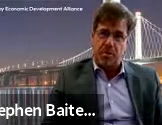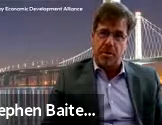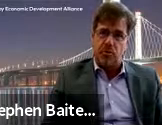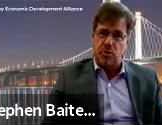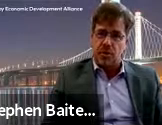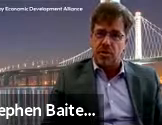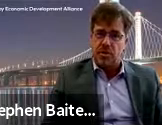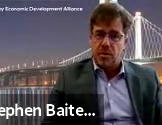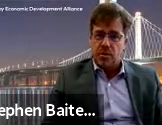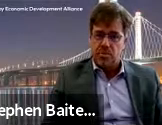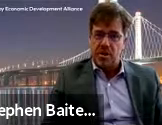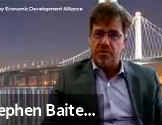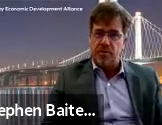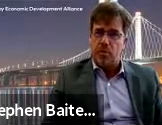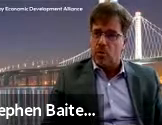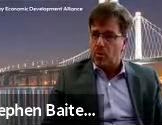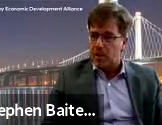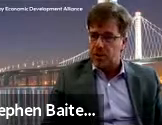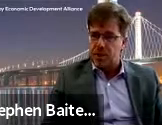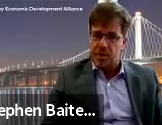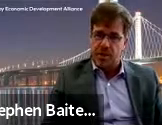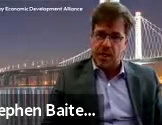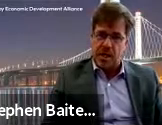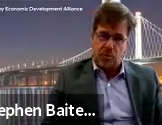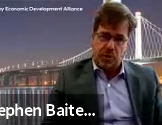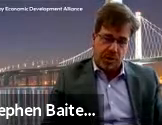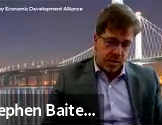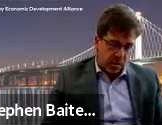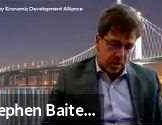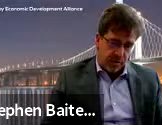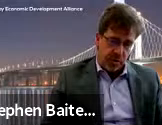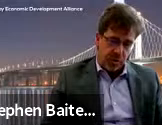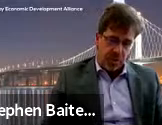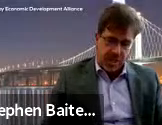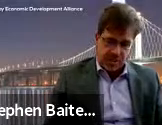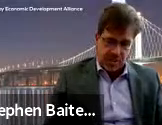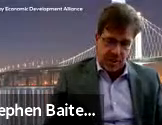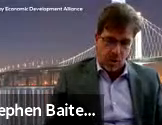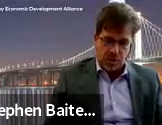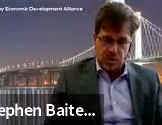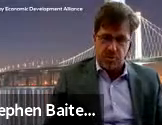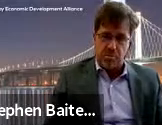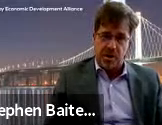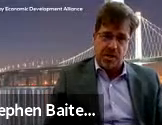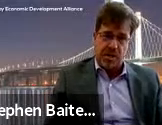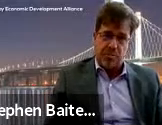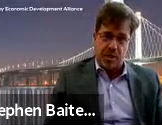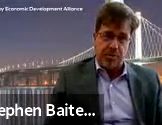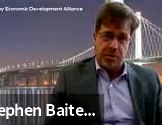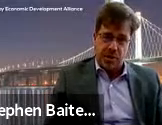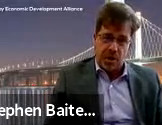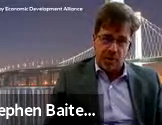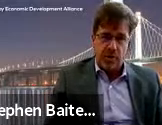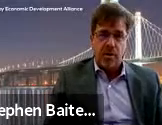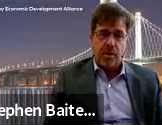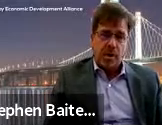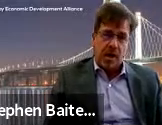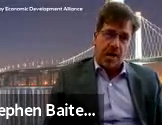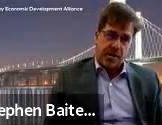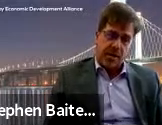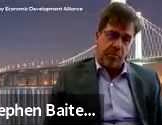resources that may be interested to many of you who are watching. And then again, we're going to give you a chance to ask any questions that we might not have been able to